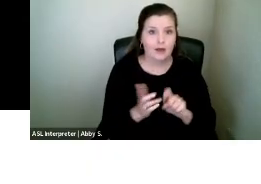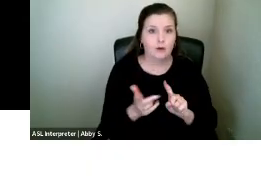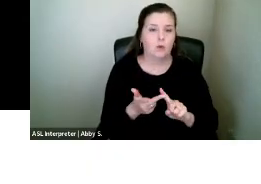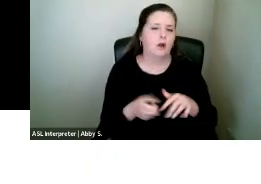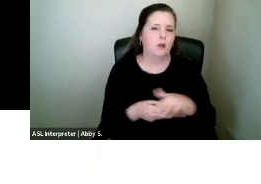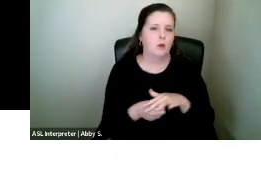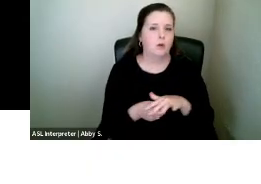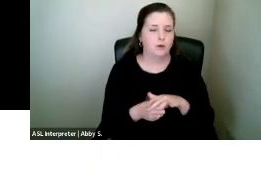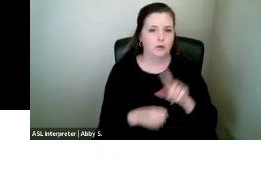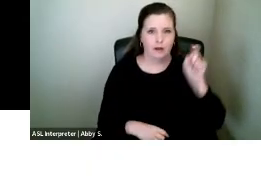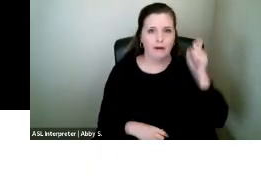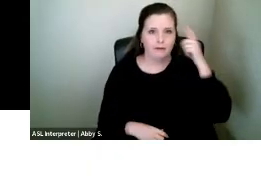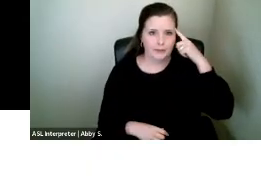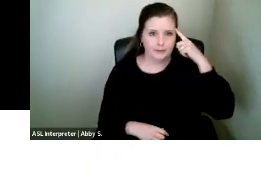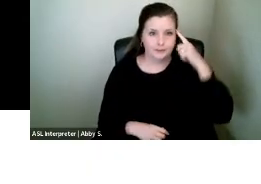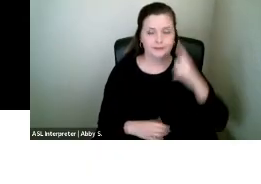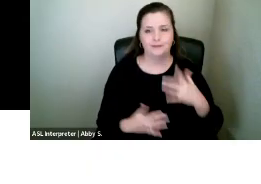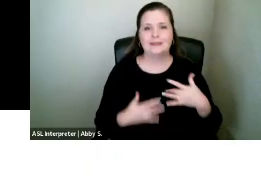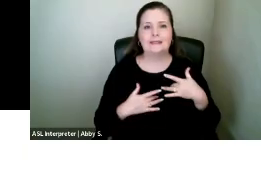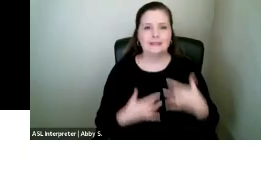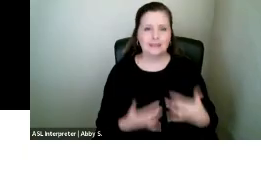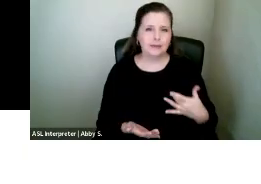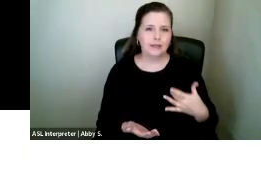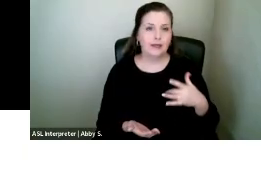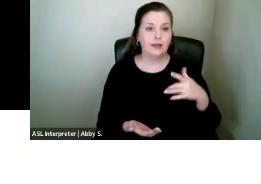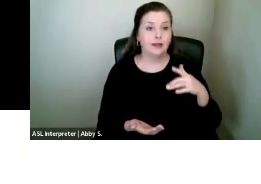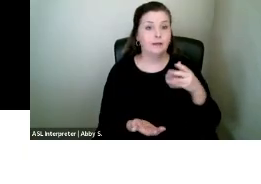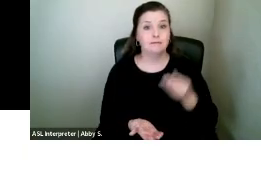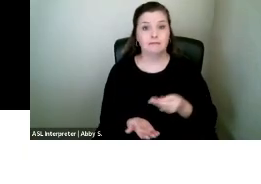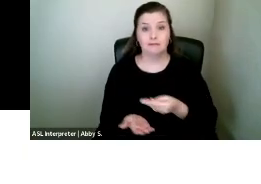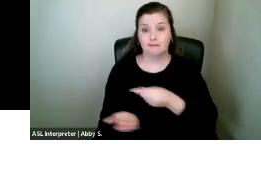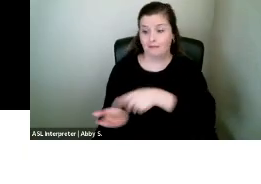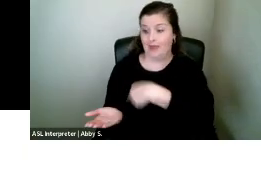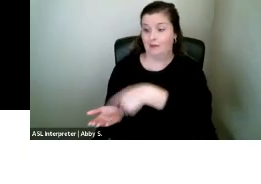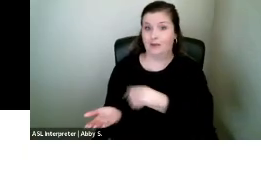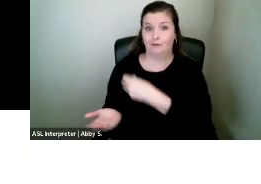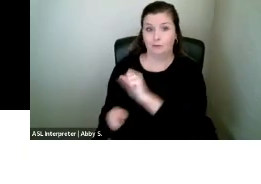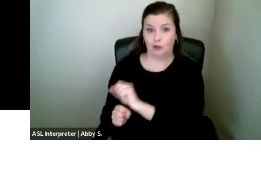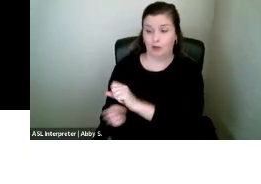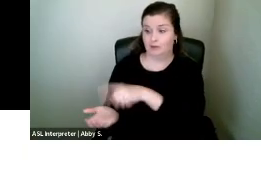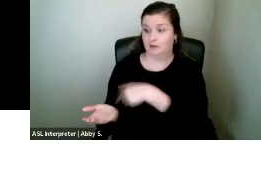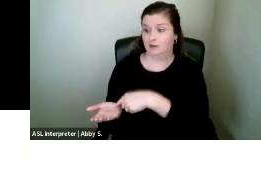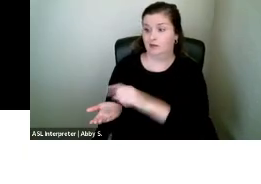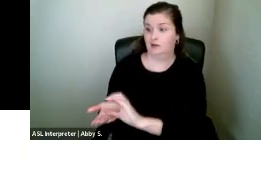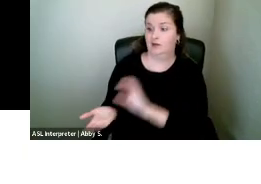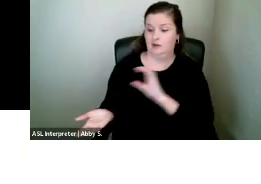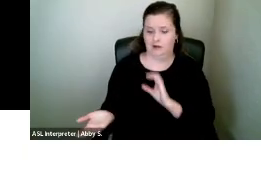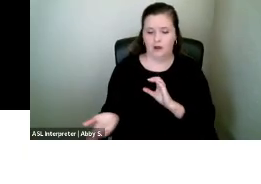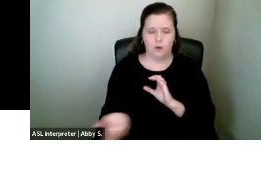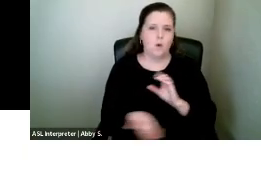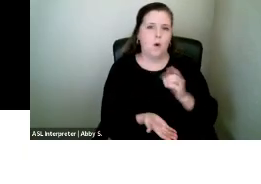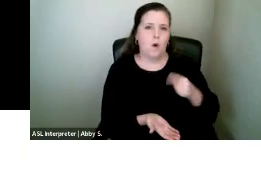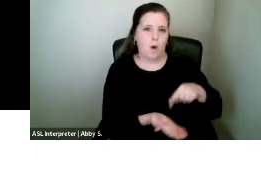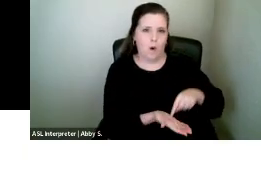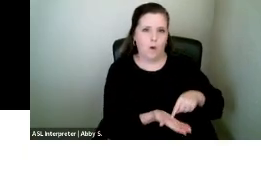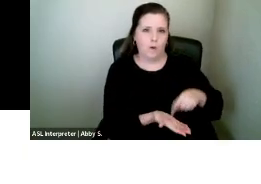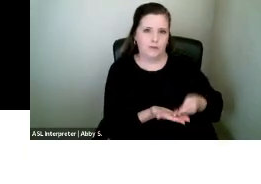owe taxes on things like wages from your job, bonuses, or investment